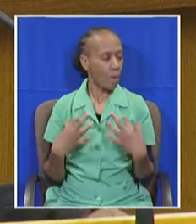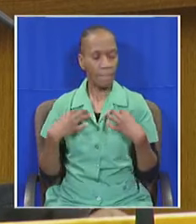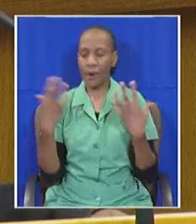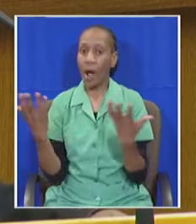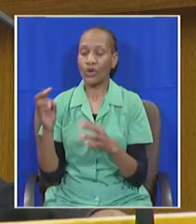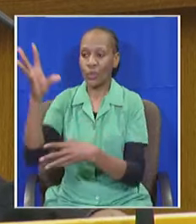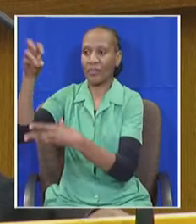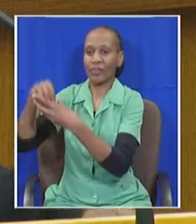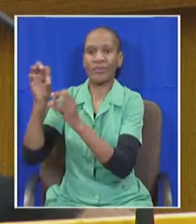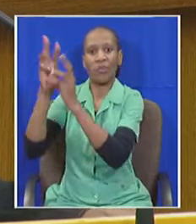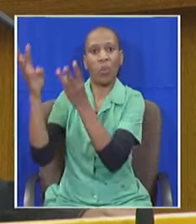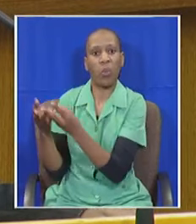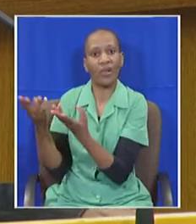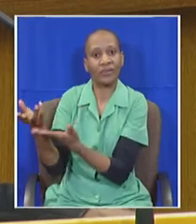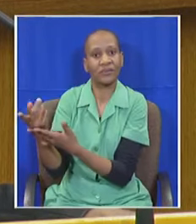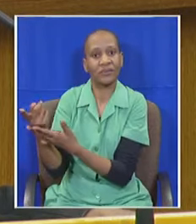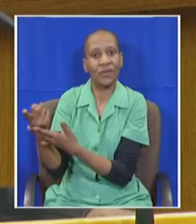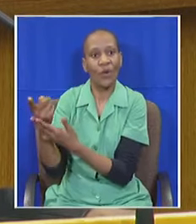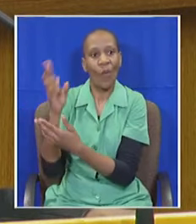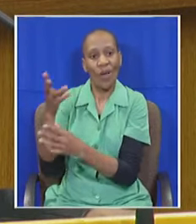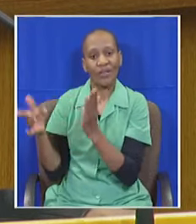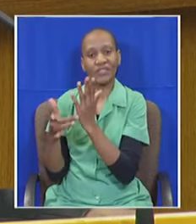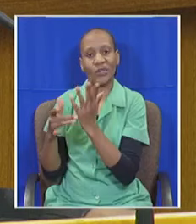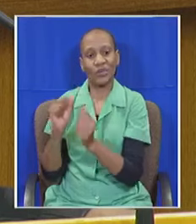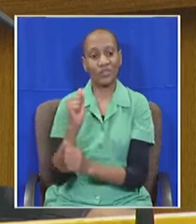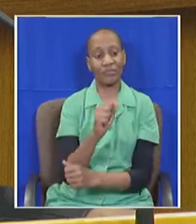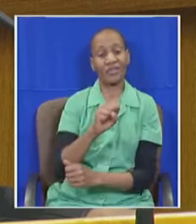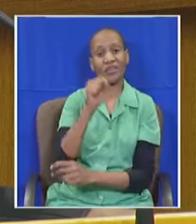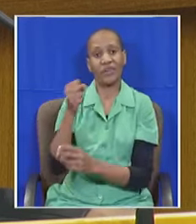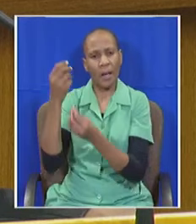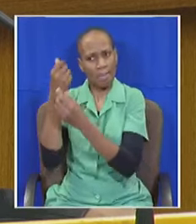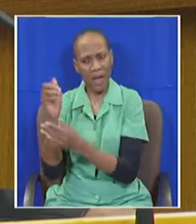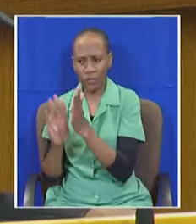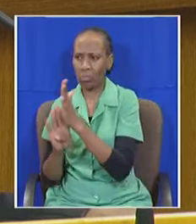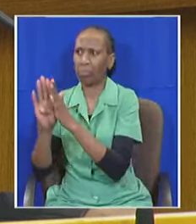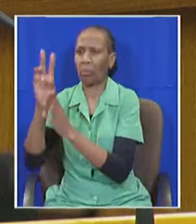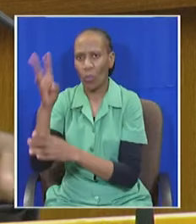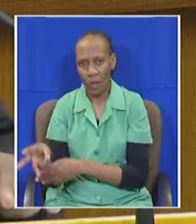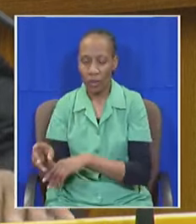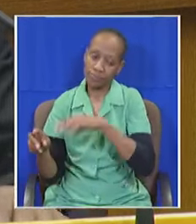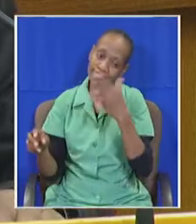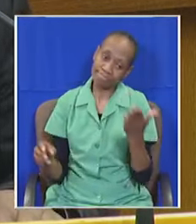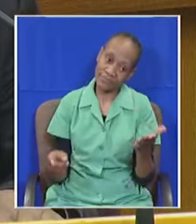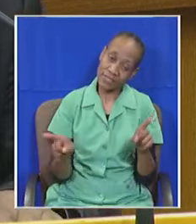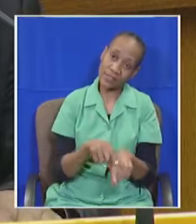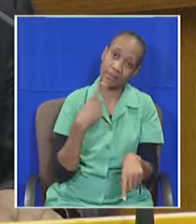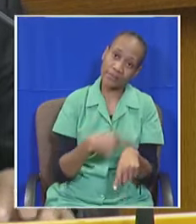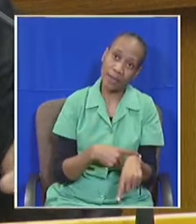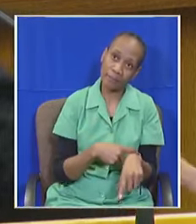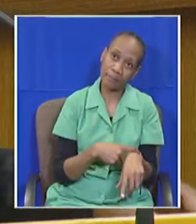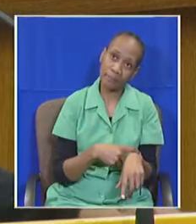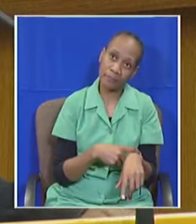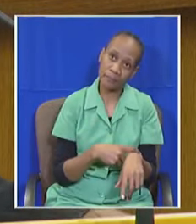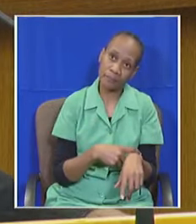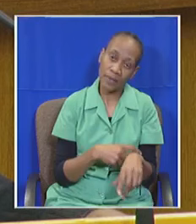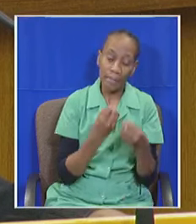global environment geared up to expand our technology and human capital into space. Yet, at the same time, many